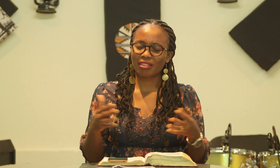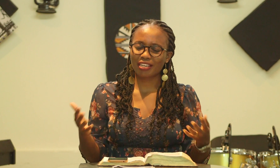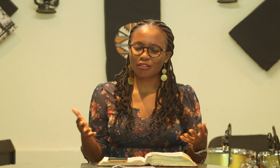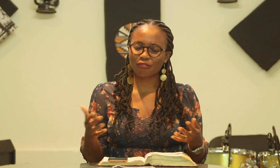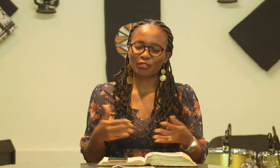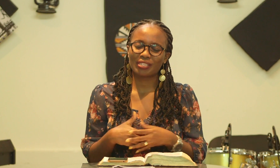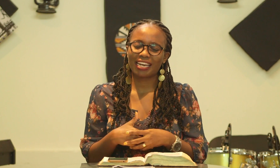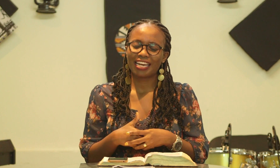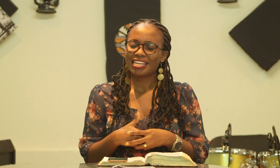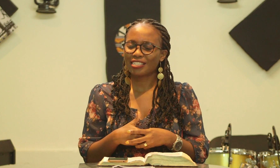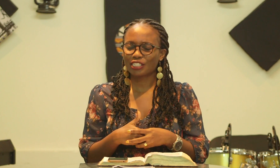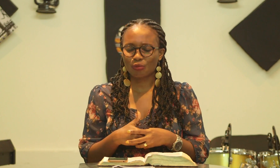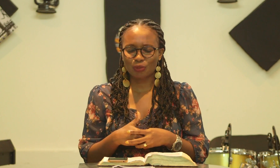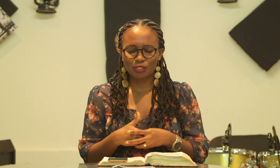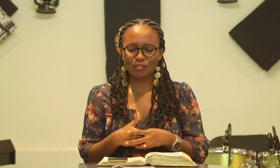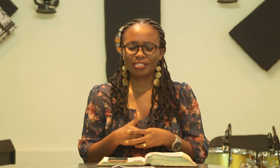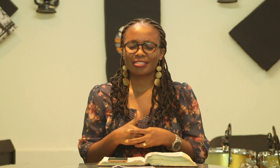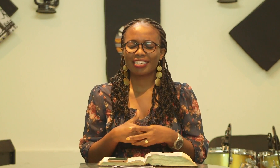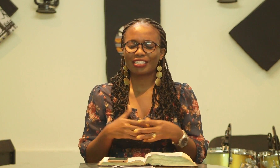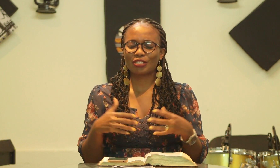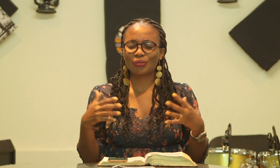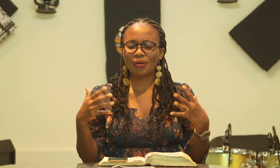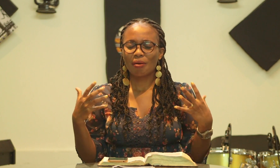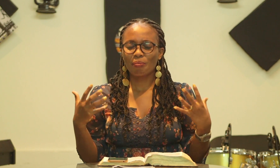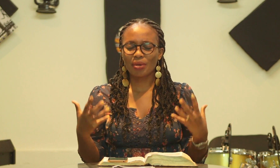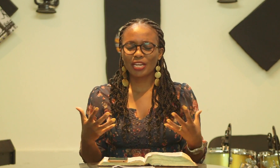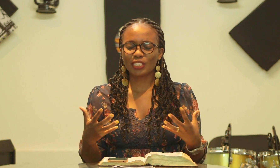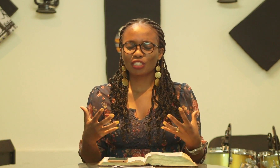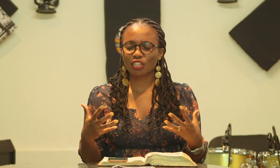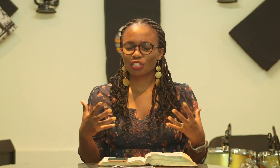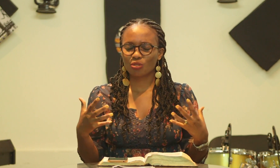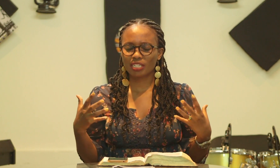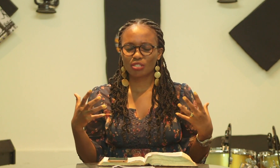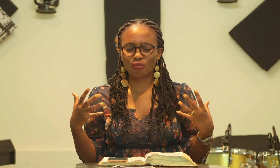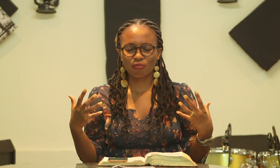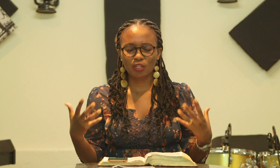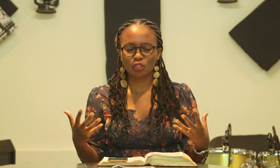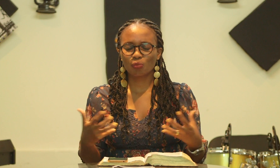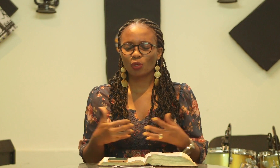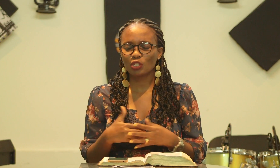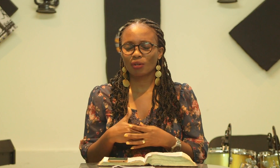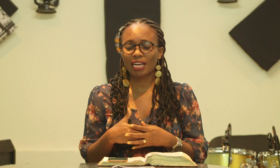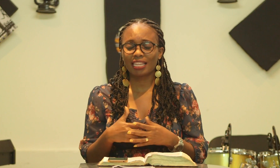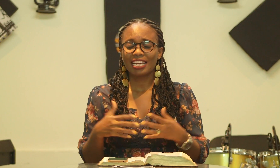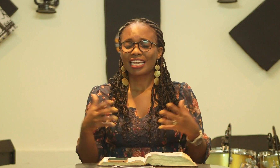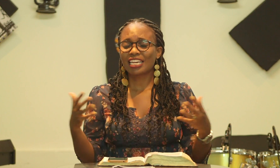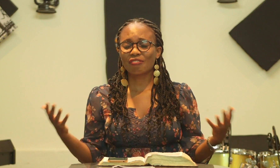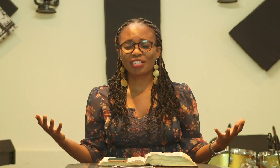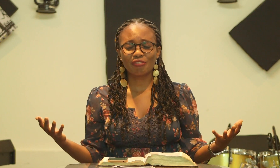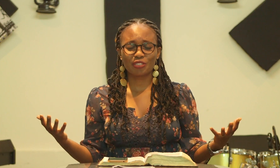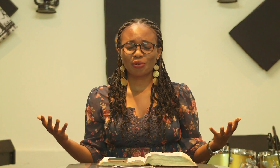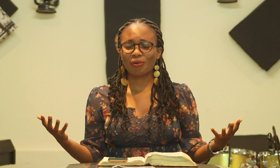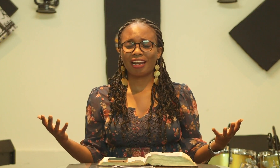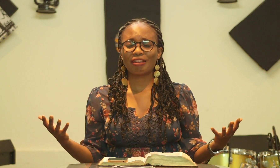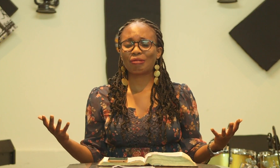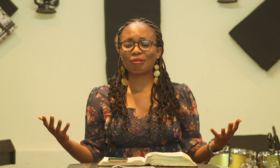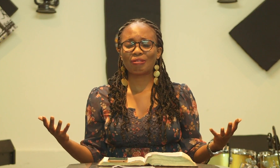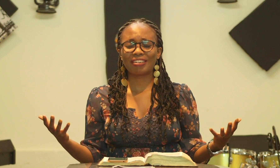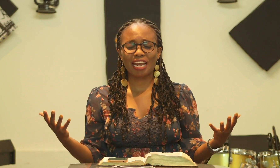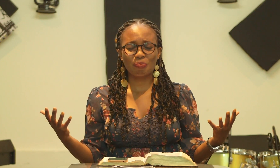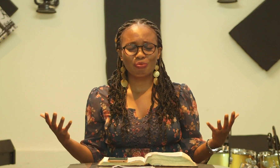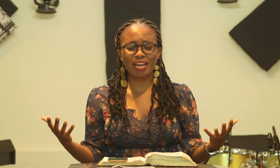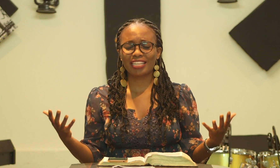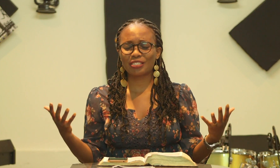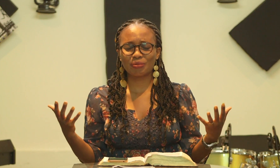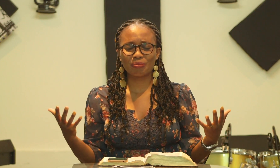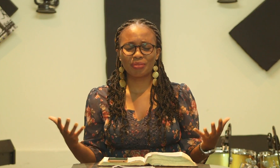Father, we thank you for today. Such an opportunity to get to be in church, to get to fellowship one to another, even if it's online, oh